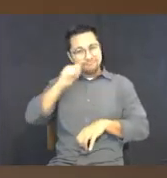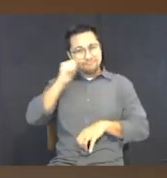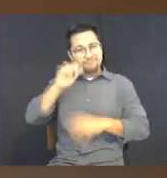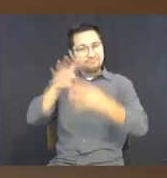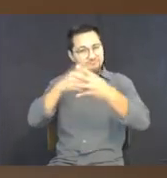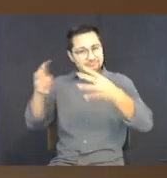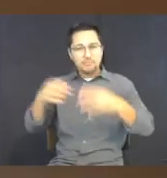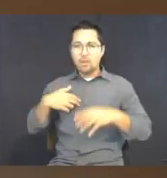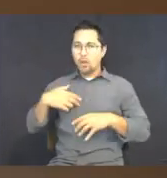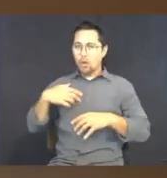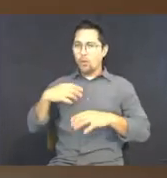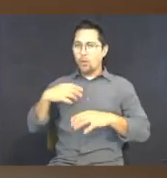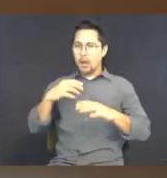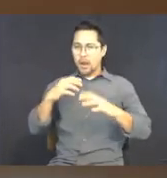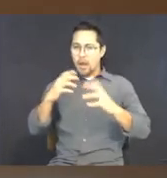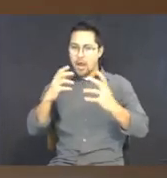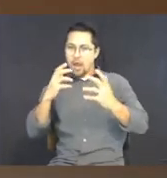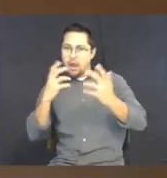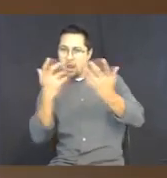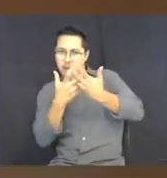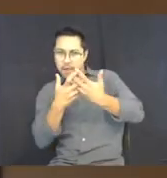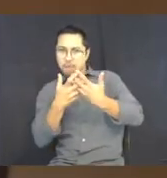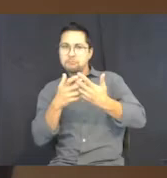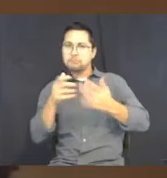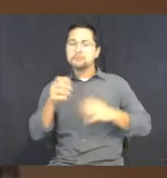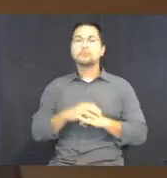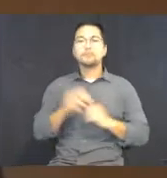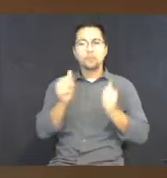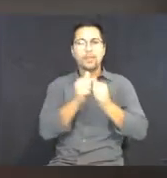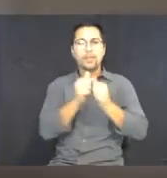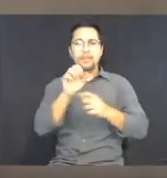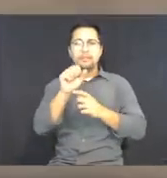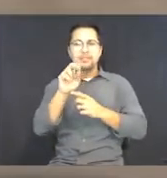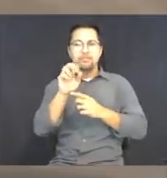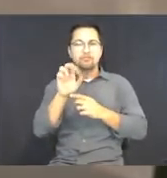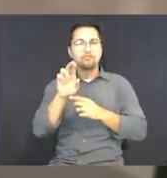David, wake up. David, fix my breakfast.